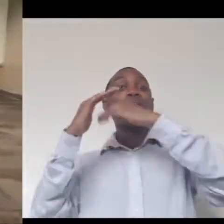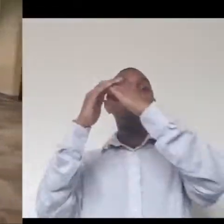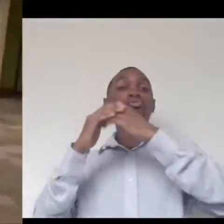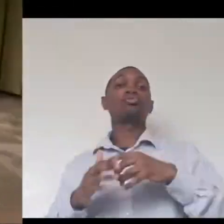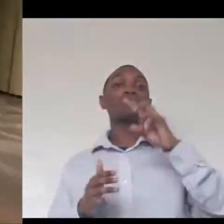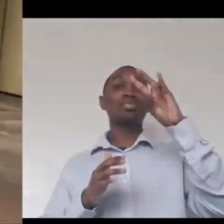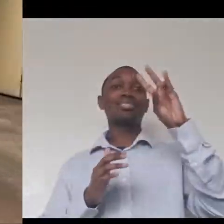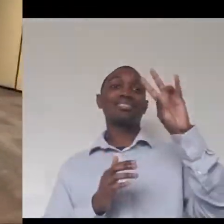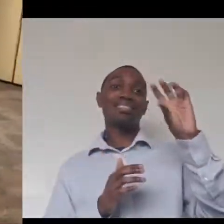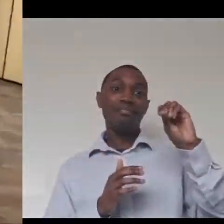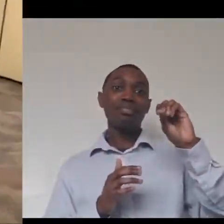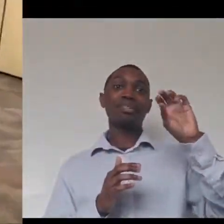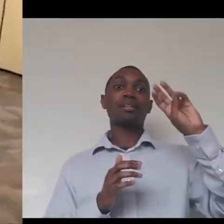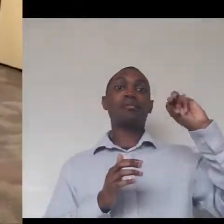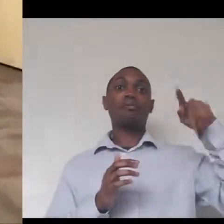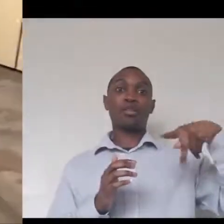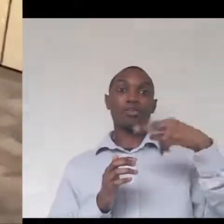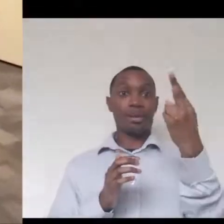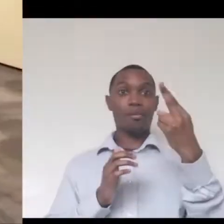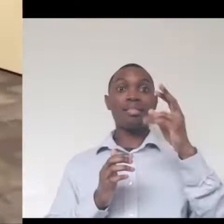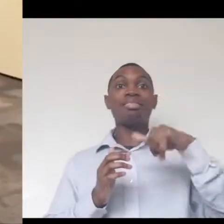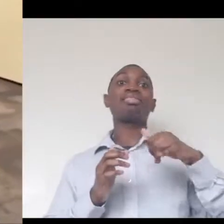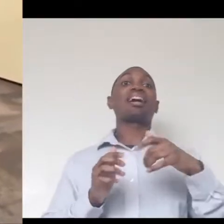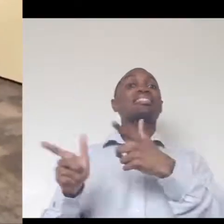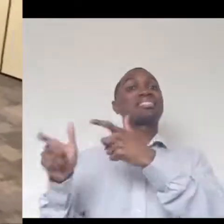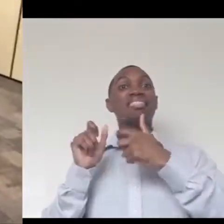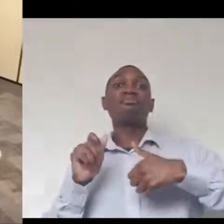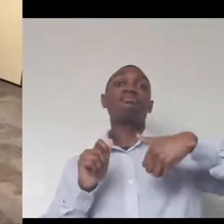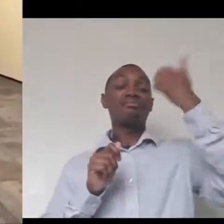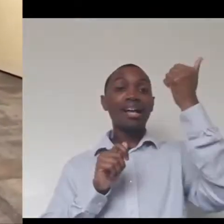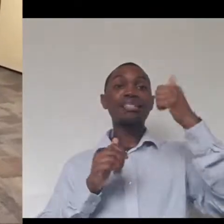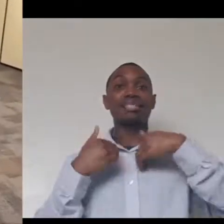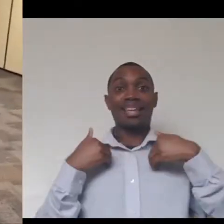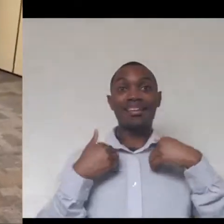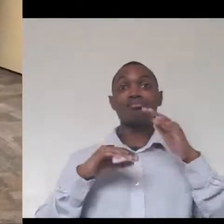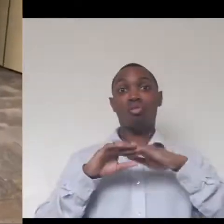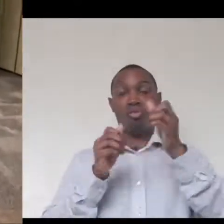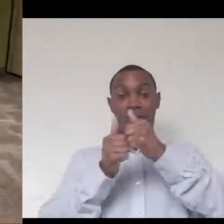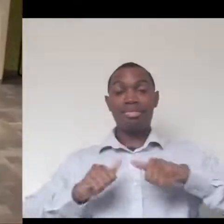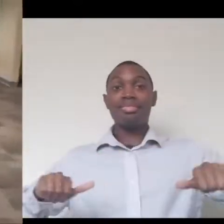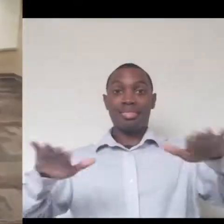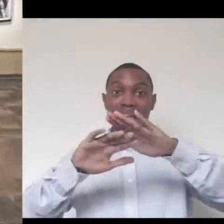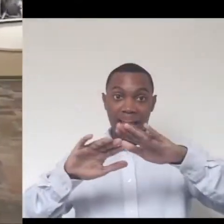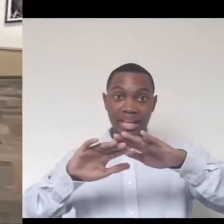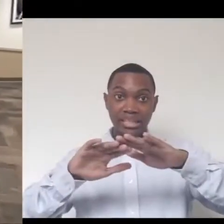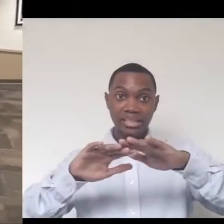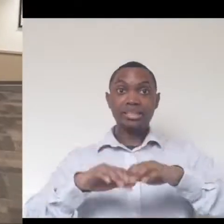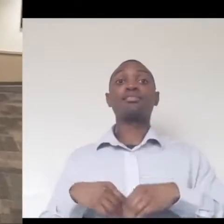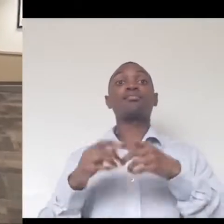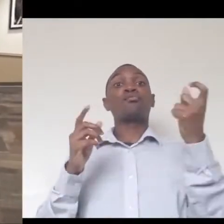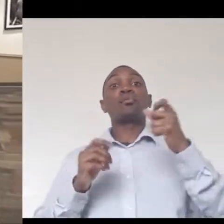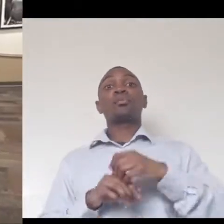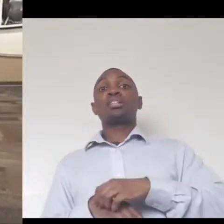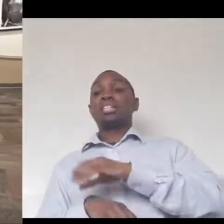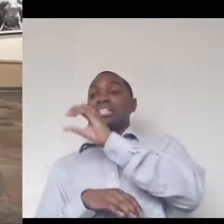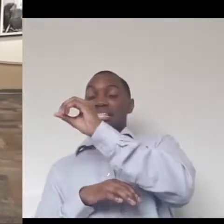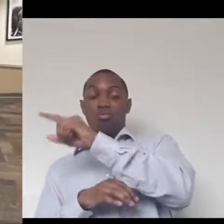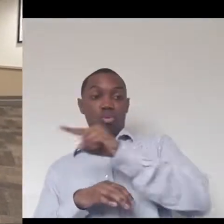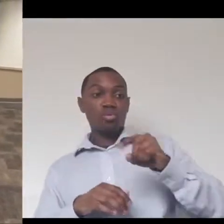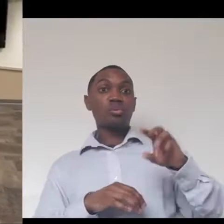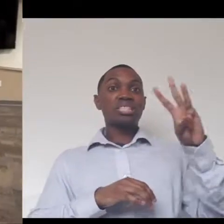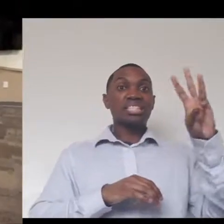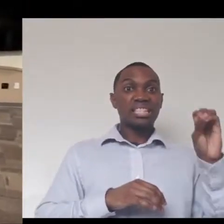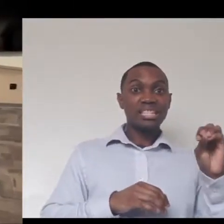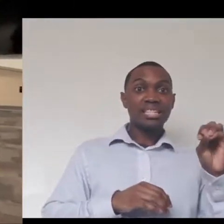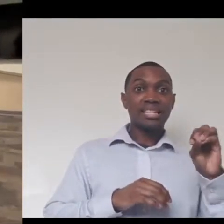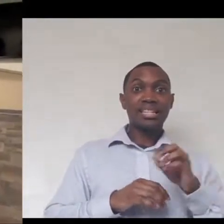land. They can even go 0 to 60 in 3.4 seconds, which is faster than most sports cars.